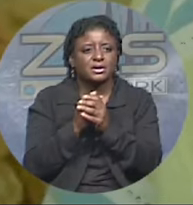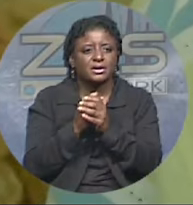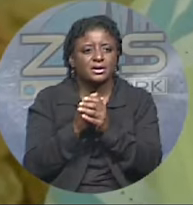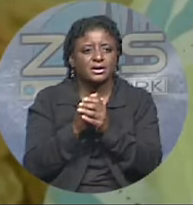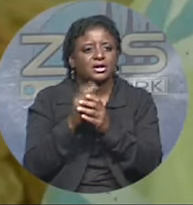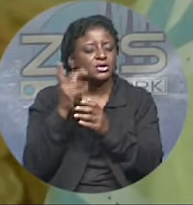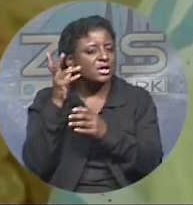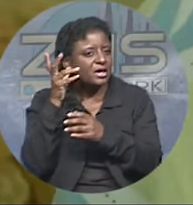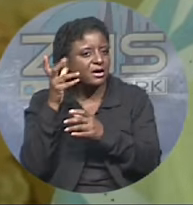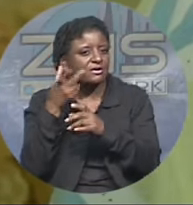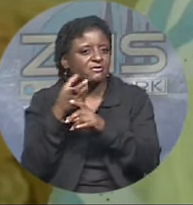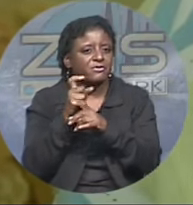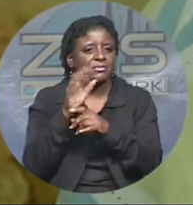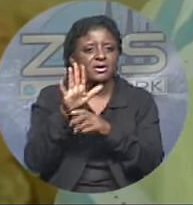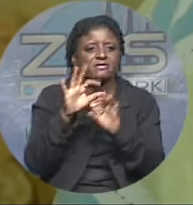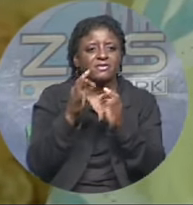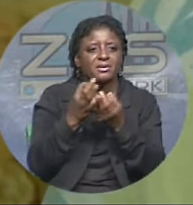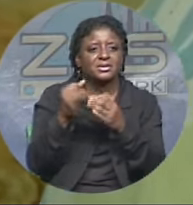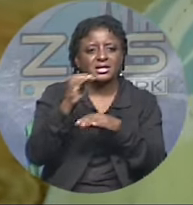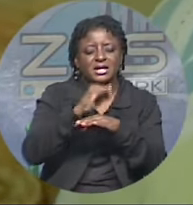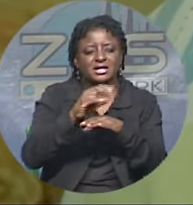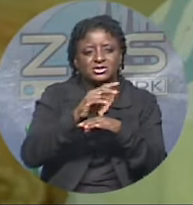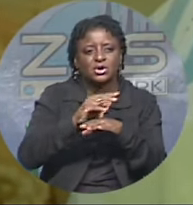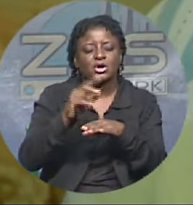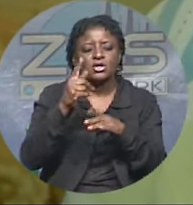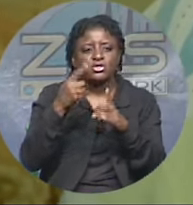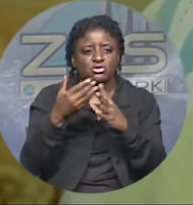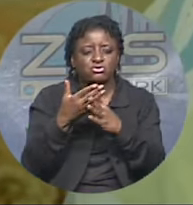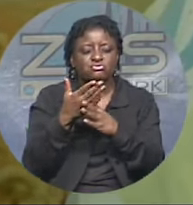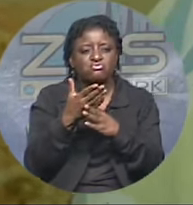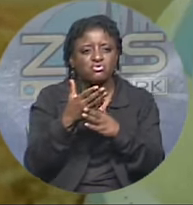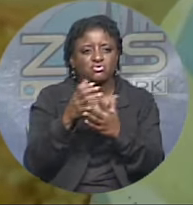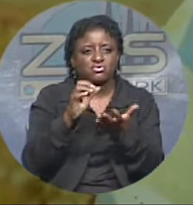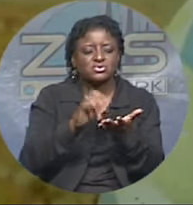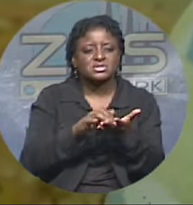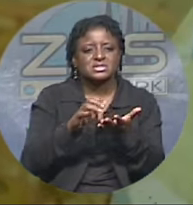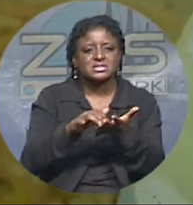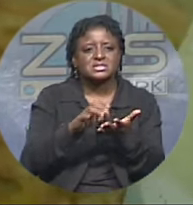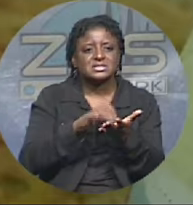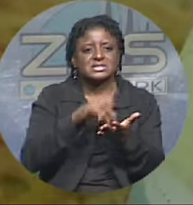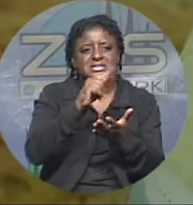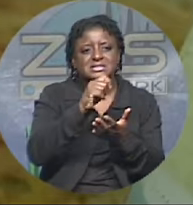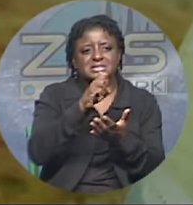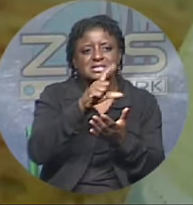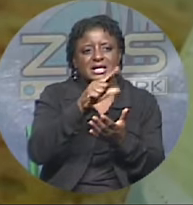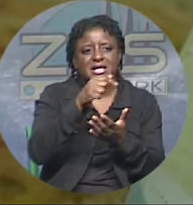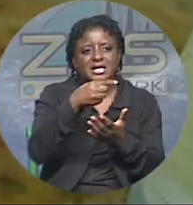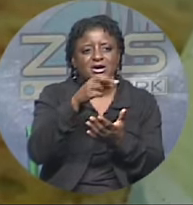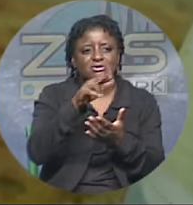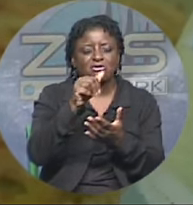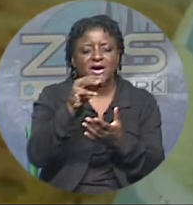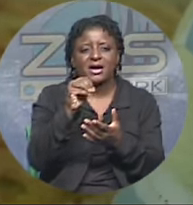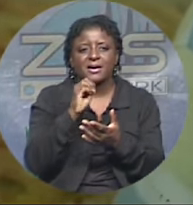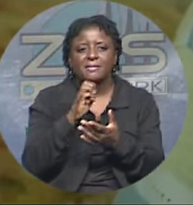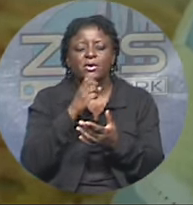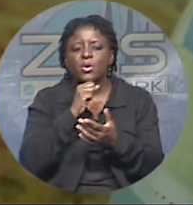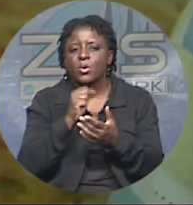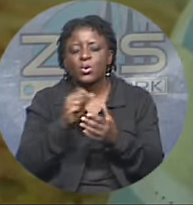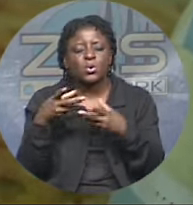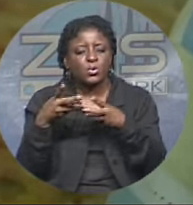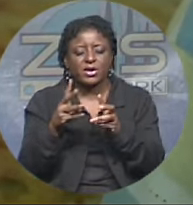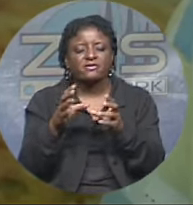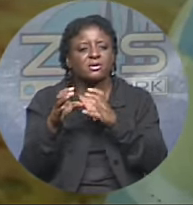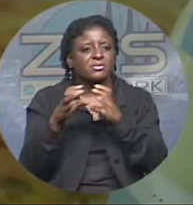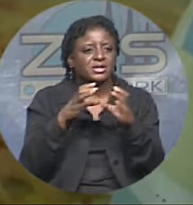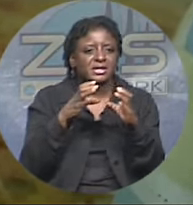to telegram. Mm-hmm. The telegram in Long Key. They had a station there. And they bring your telegram